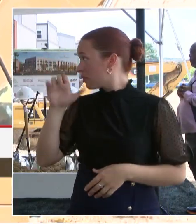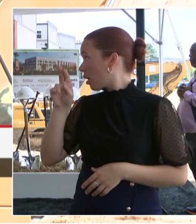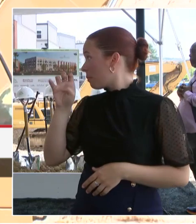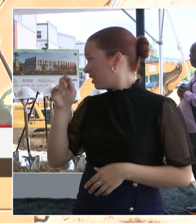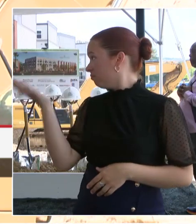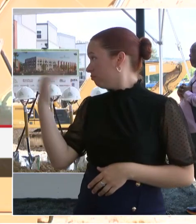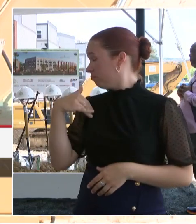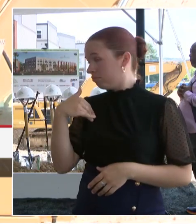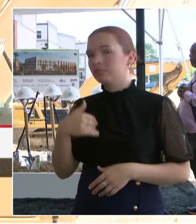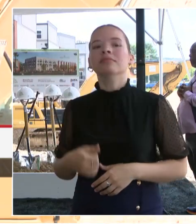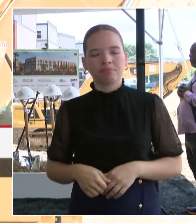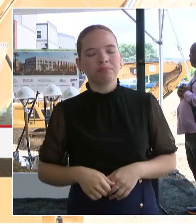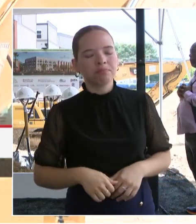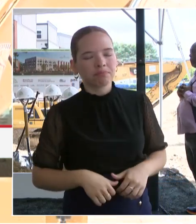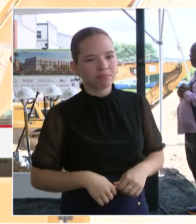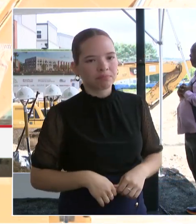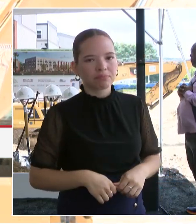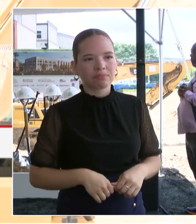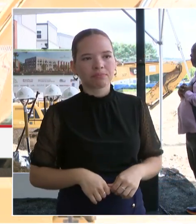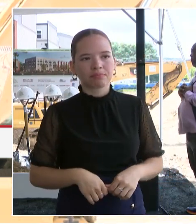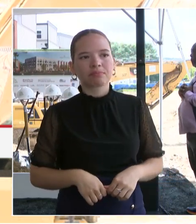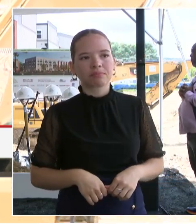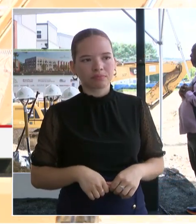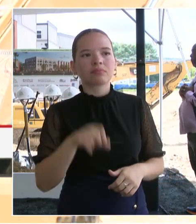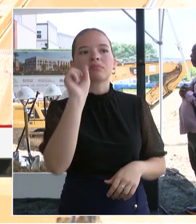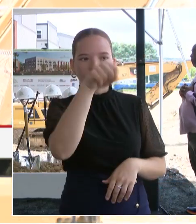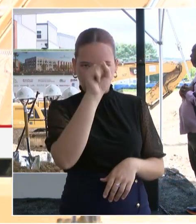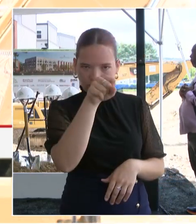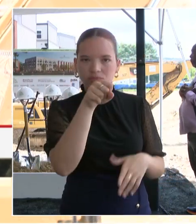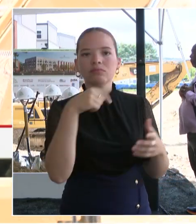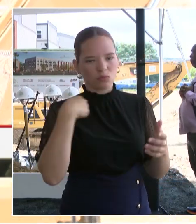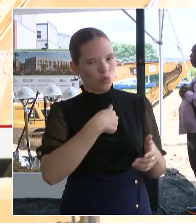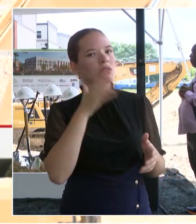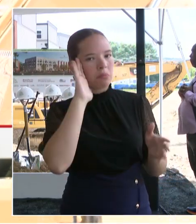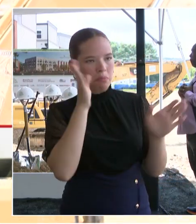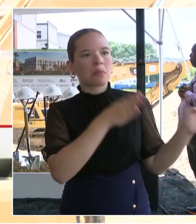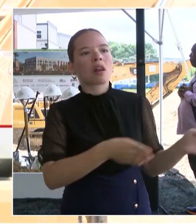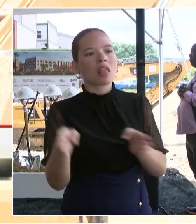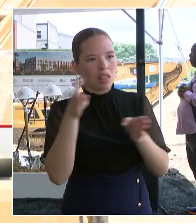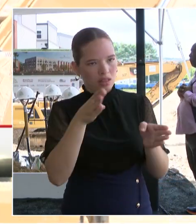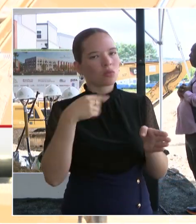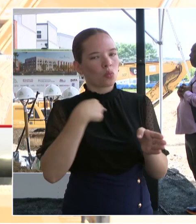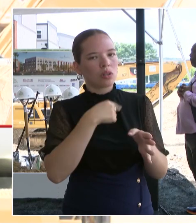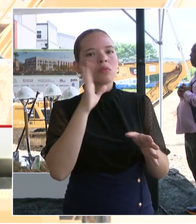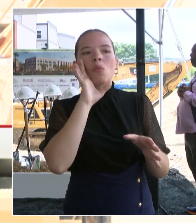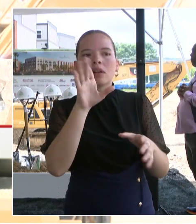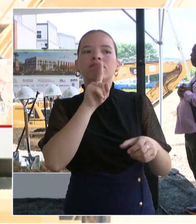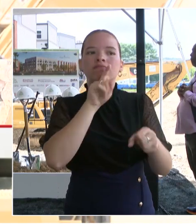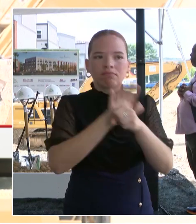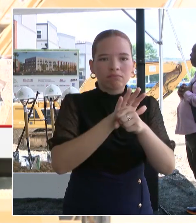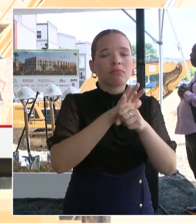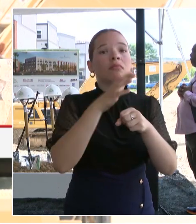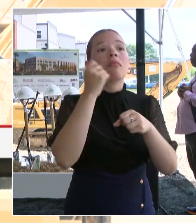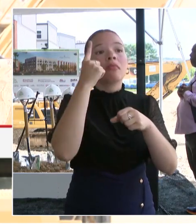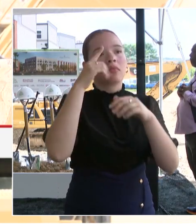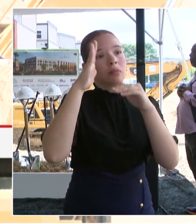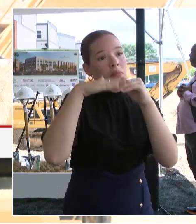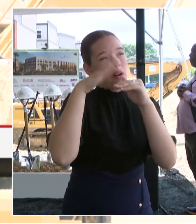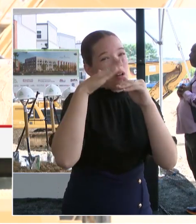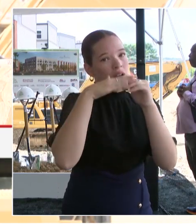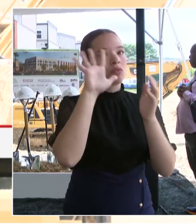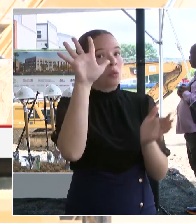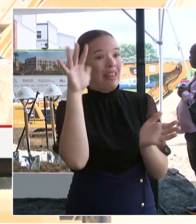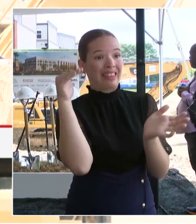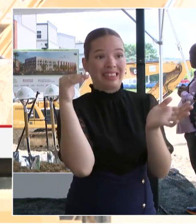Yes, as part of the plan, we are committed to at least 5,000 square feet of neighborhood retail here. And we are, now that we're underway, we